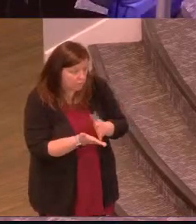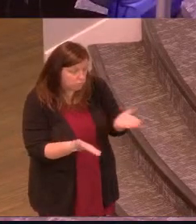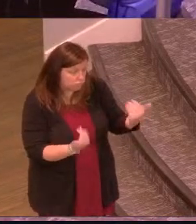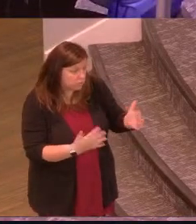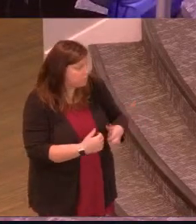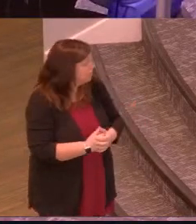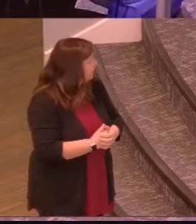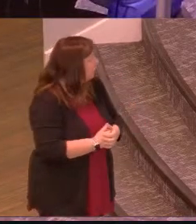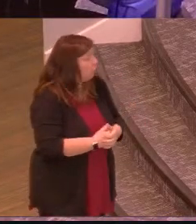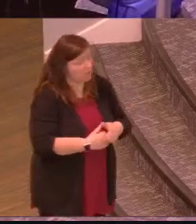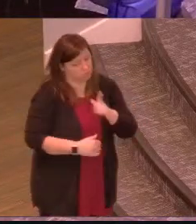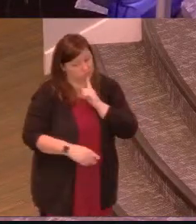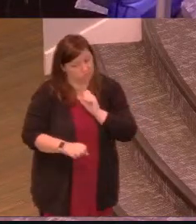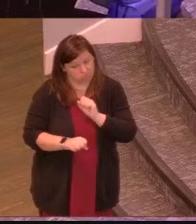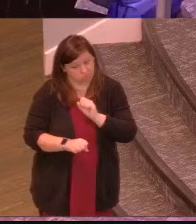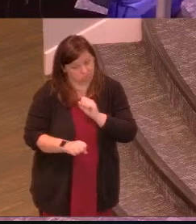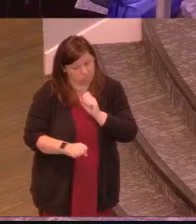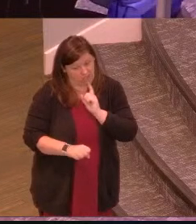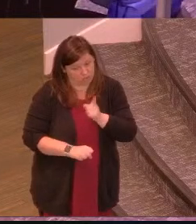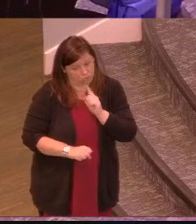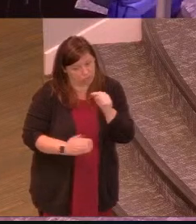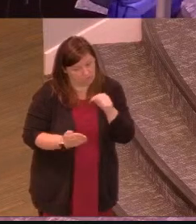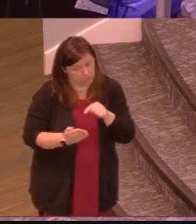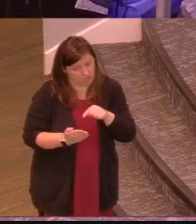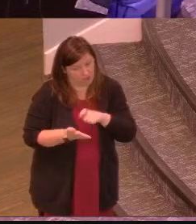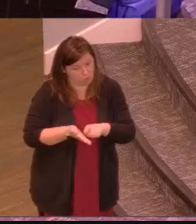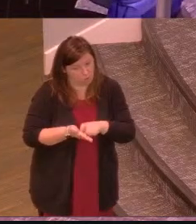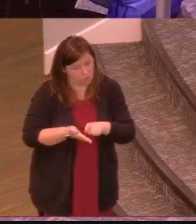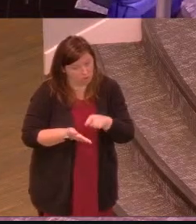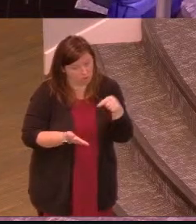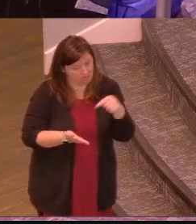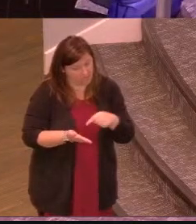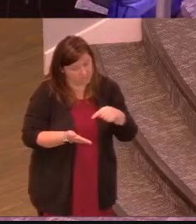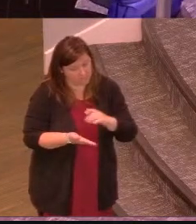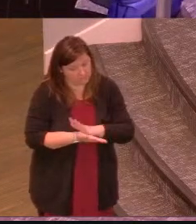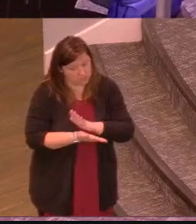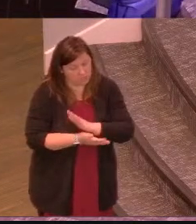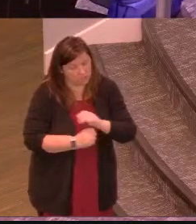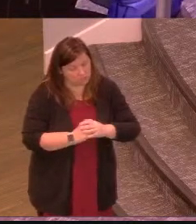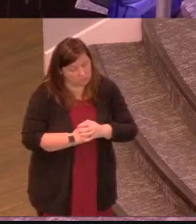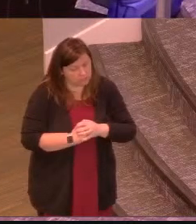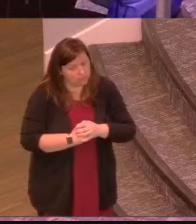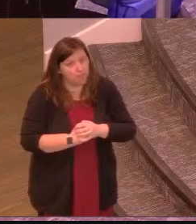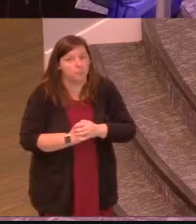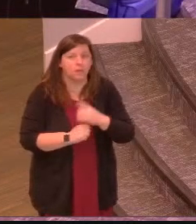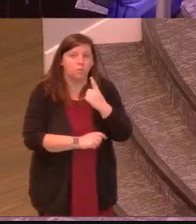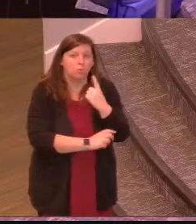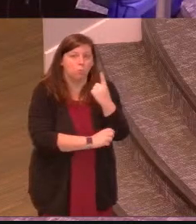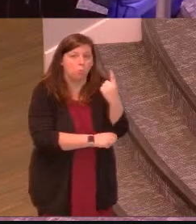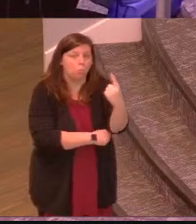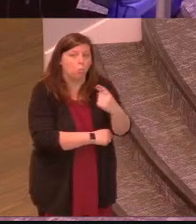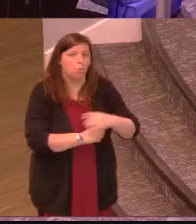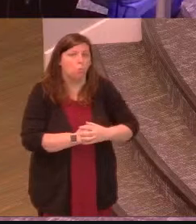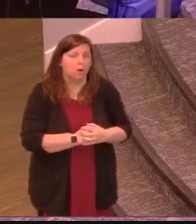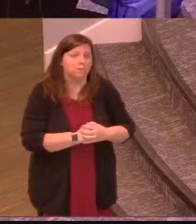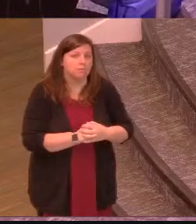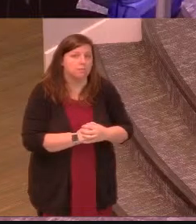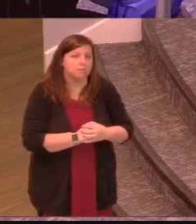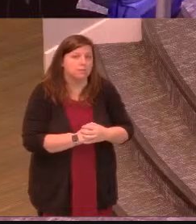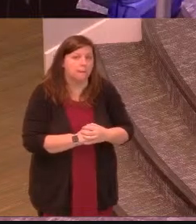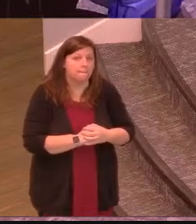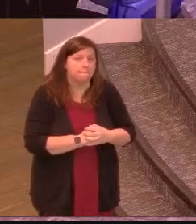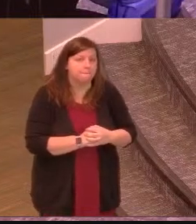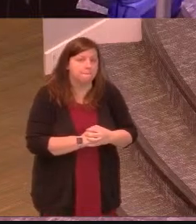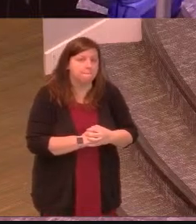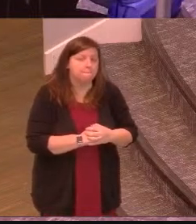Actually, I did on this sheet, not my sheet. But one thing that I think is from